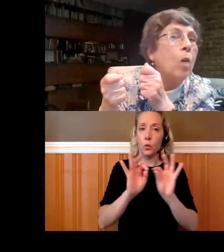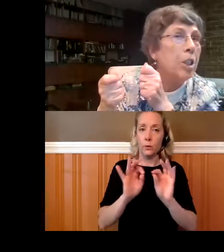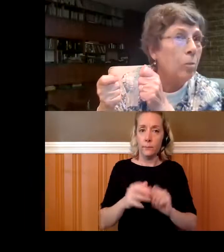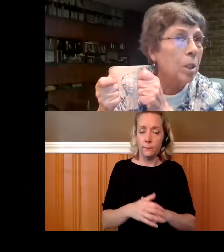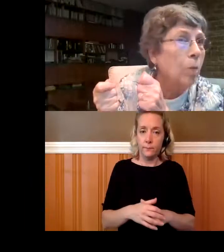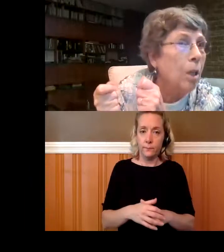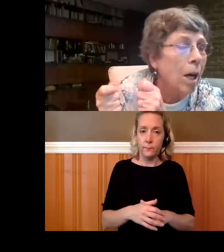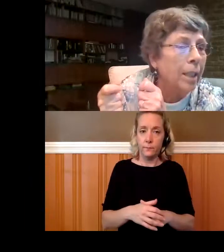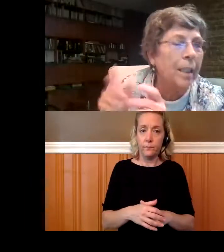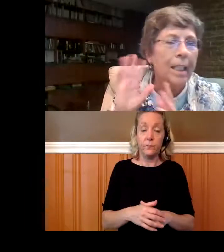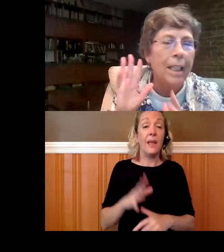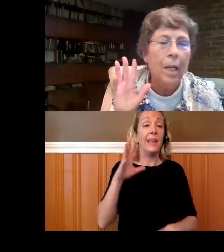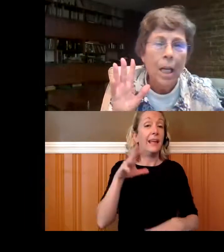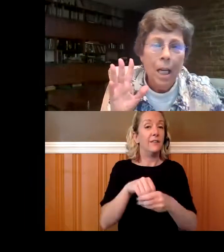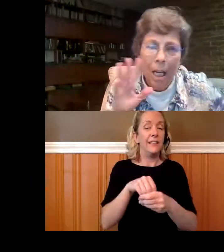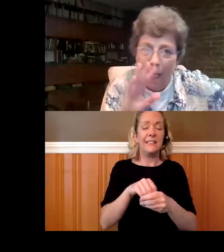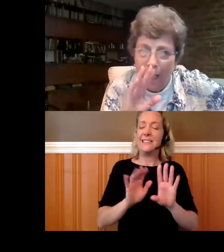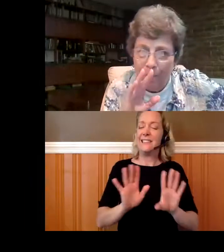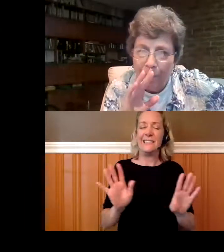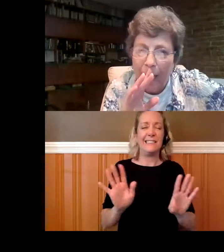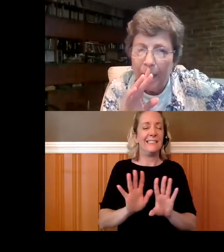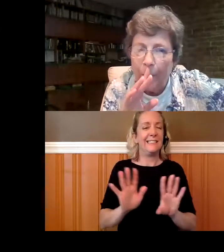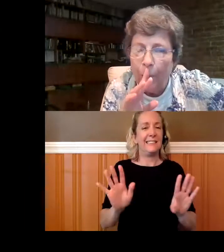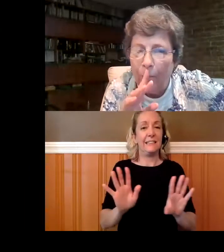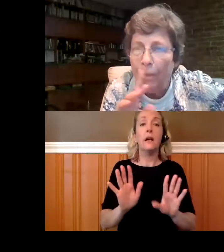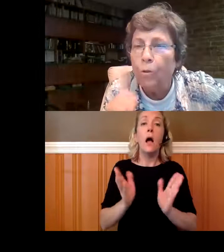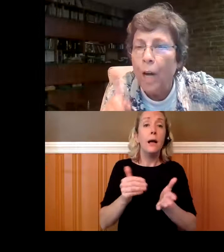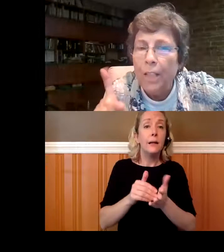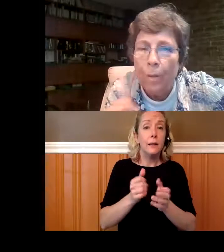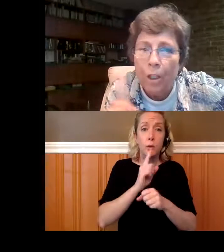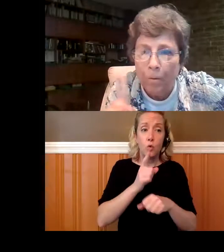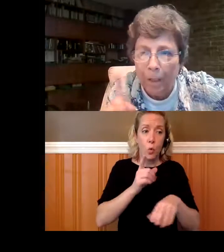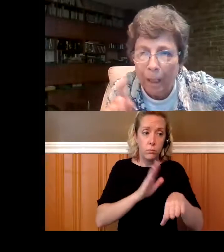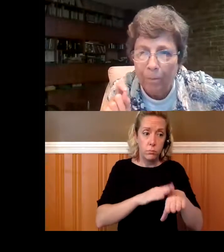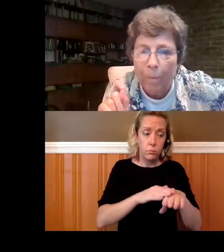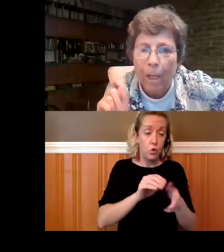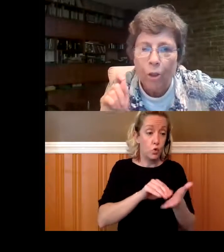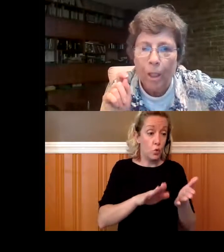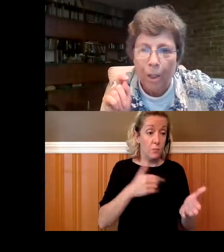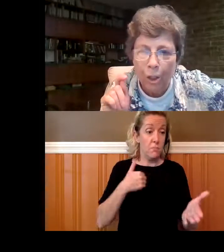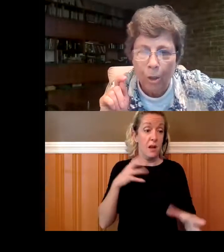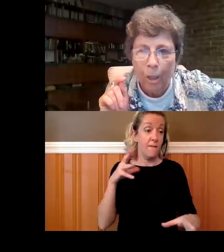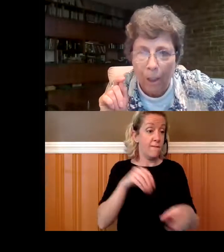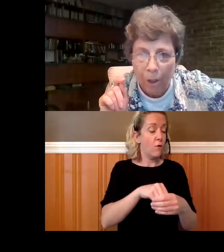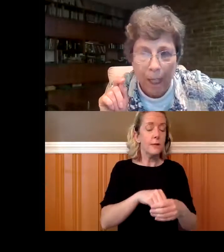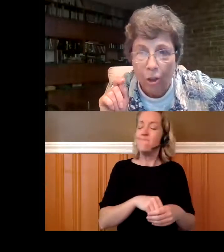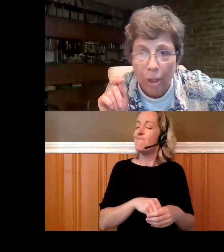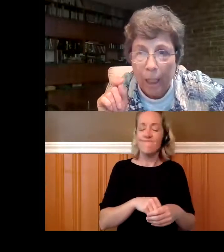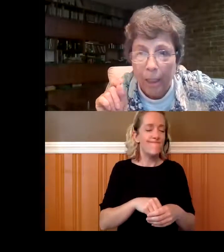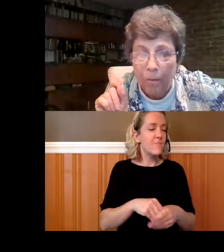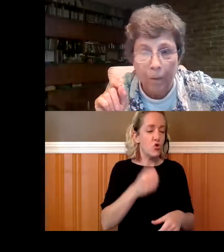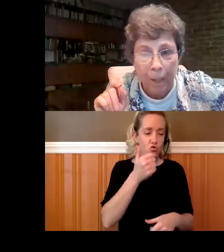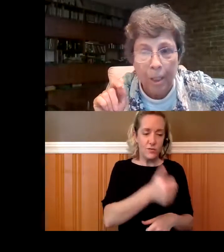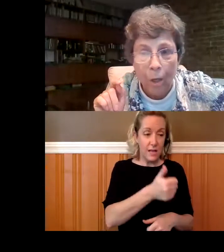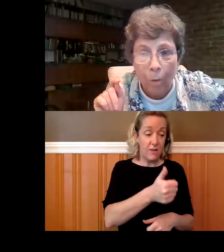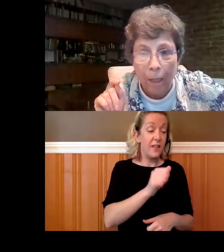and refrains from interfering. Make sure that the student understands you're not going to interfere. If it doesn't go well, they're going to decide when to give up and go